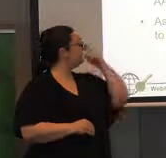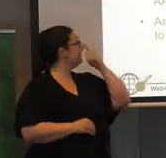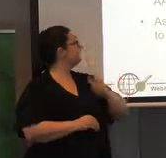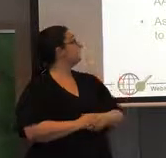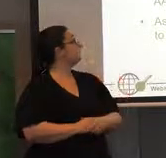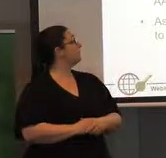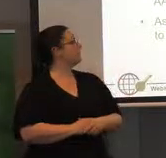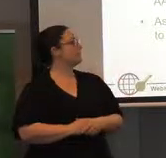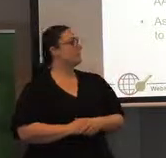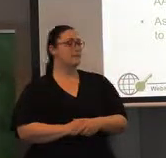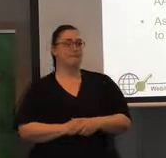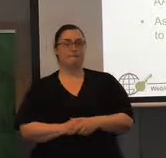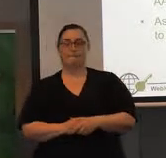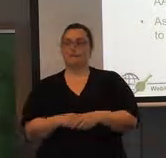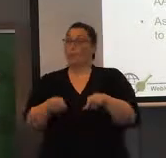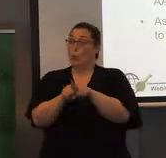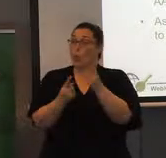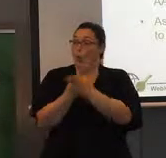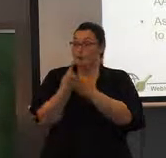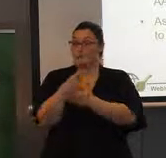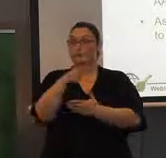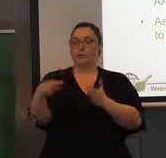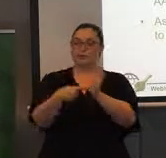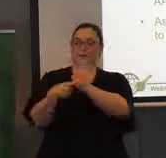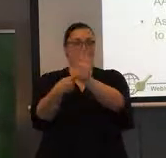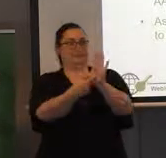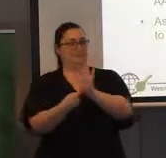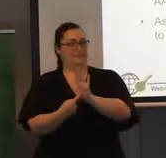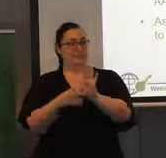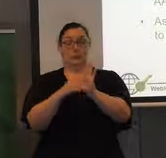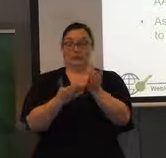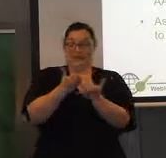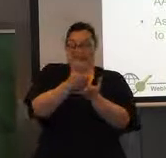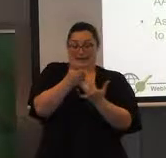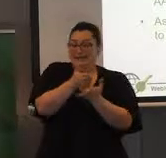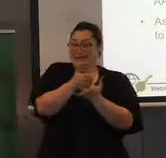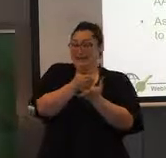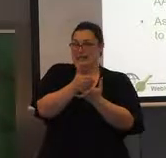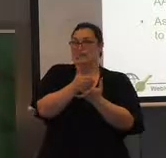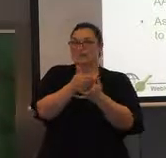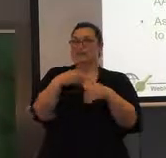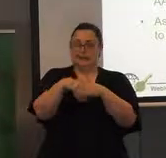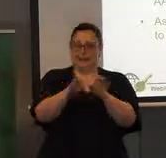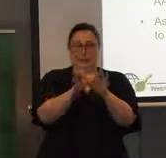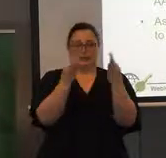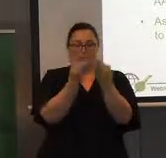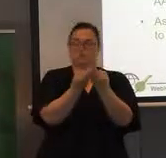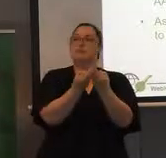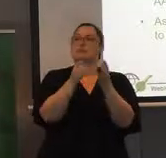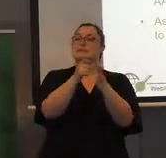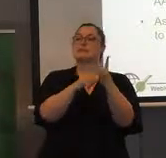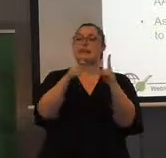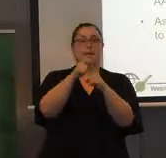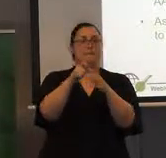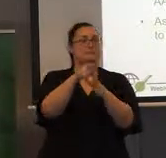This is your opportunity to stand out from the crowd. The trend is now to embed accessibility requirements in an